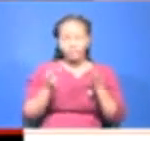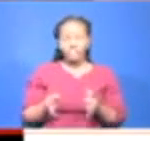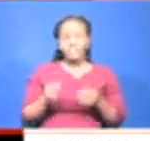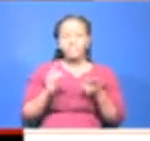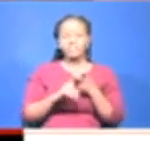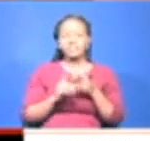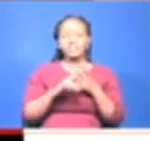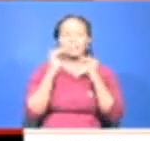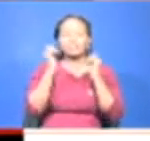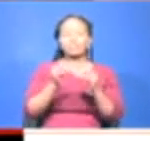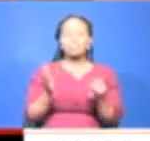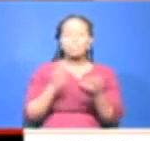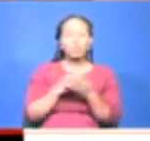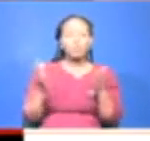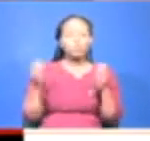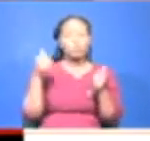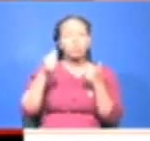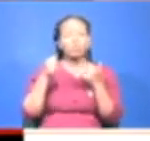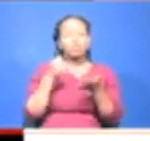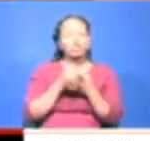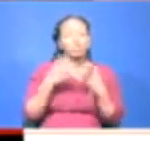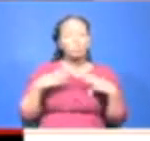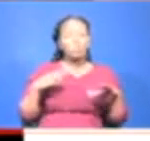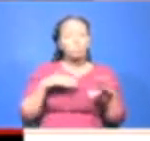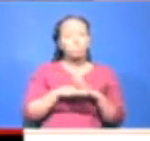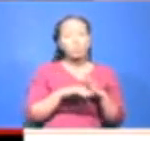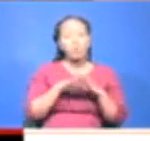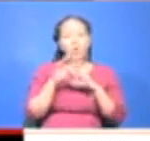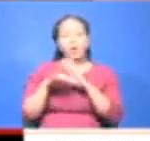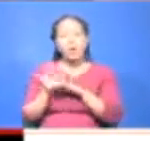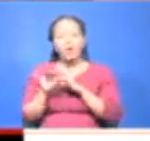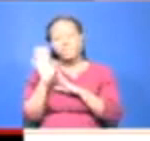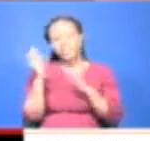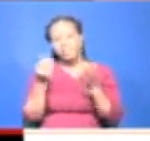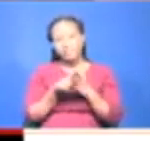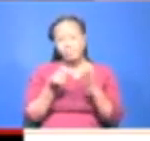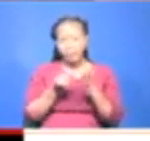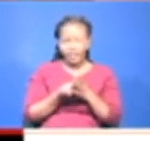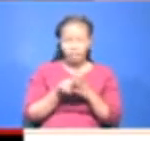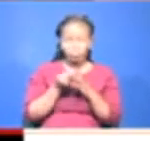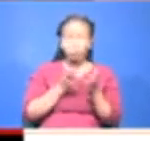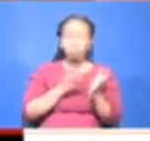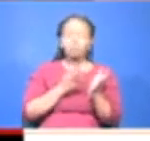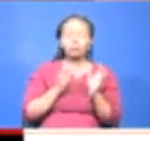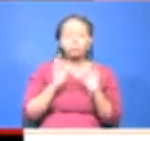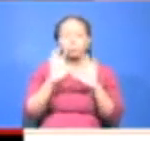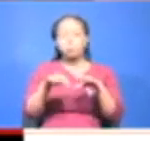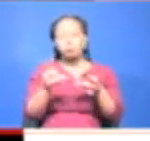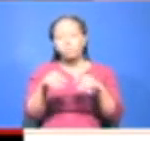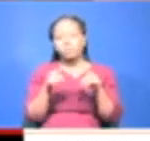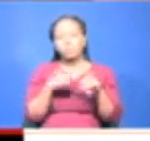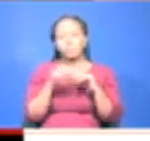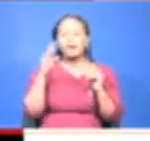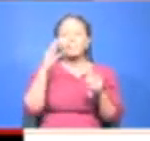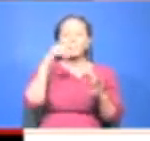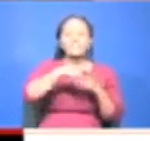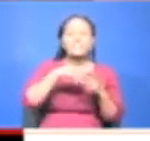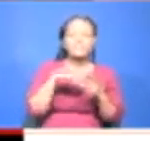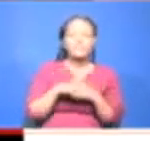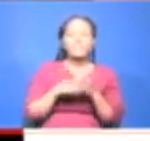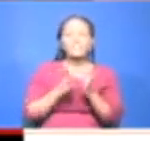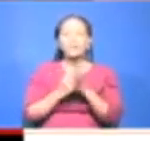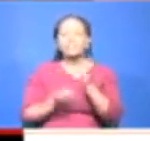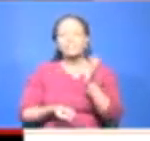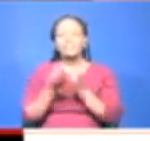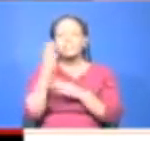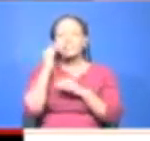that can help people access money, to be able to run agribusinesses, but also to invest in their farms and create more jobs. So all